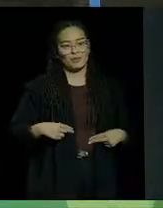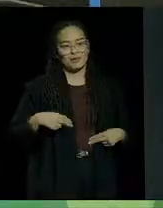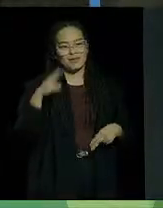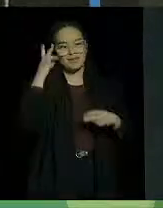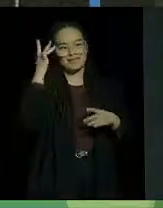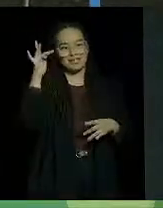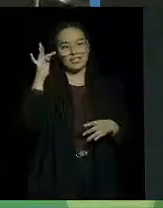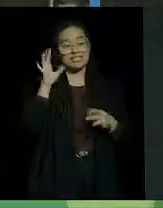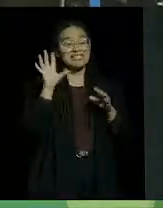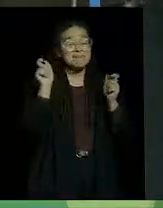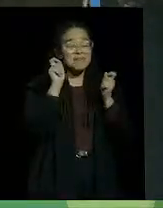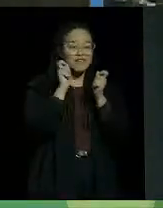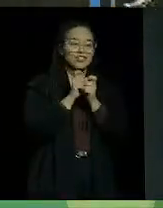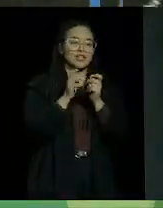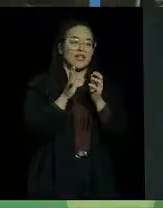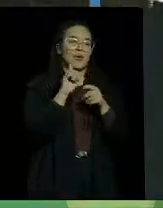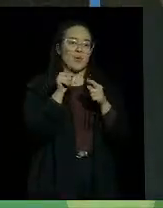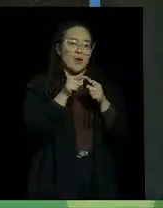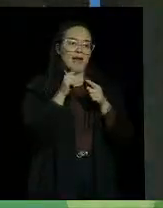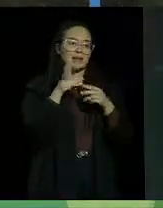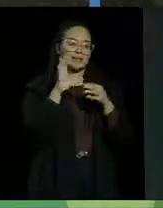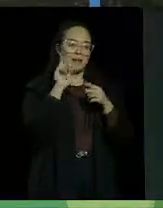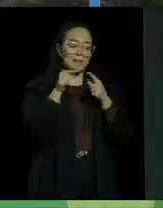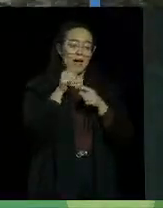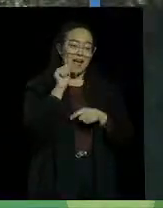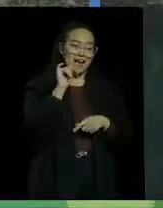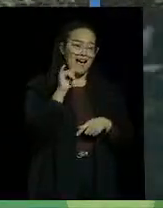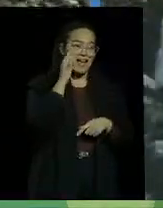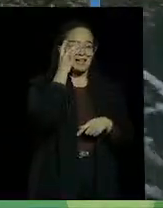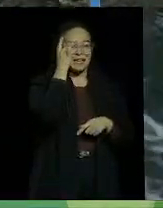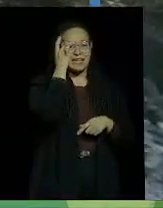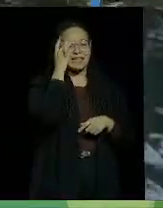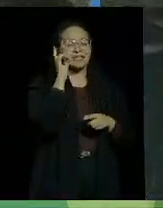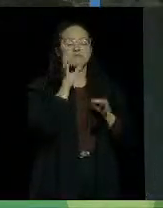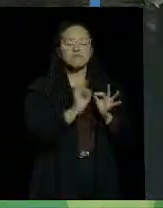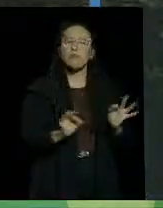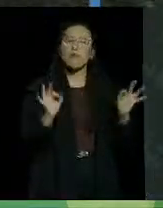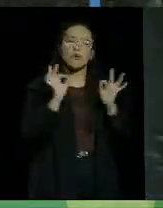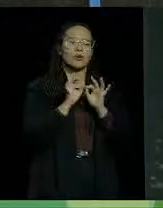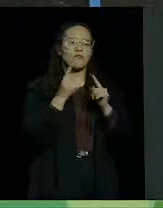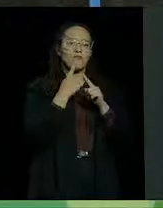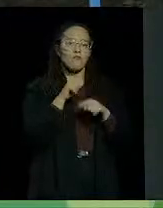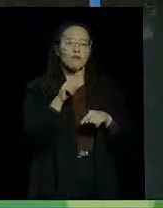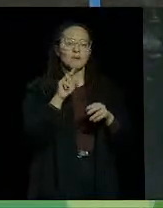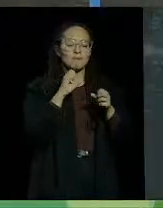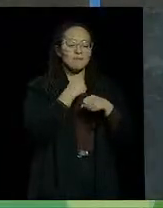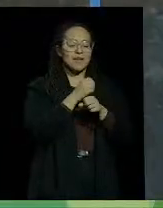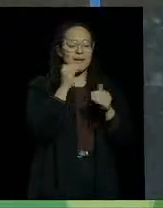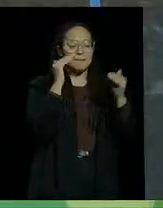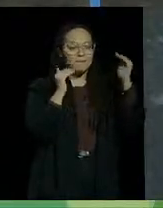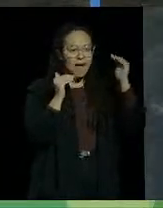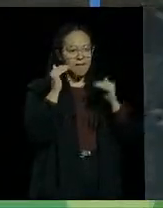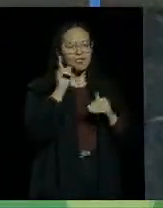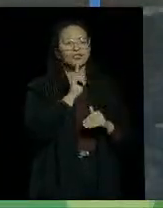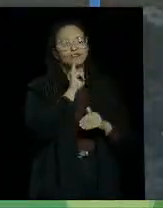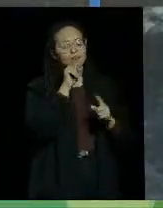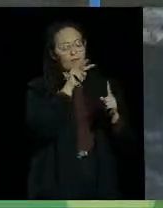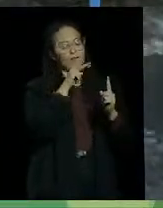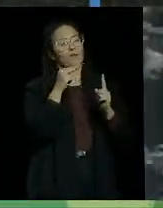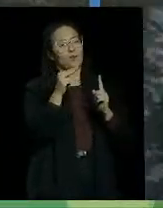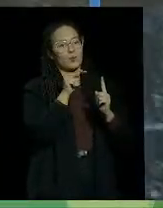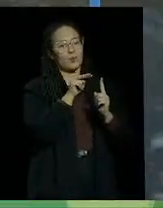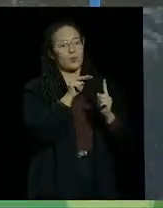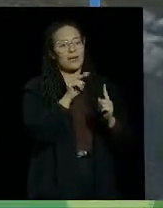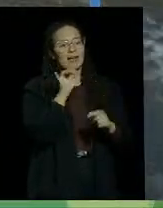Especially when it comes to AI, this is essential to fostering a balanced and realistic view. It's also the key